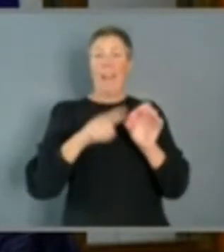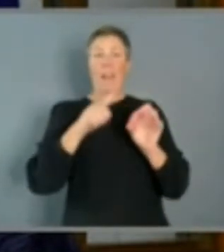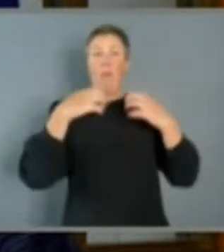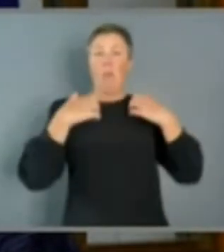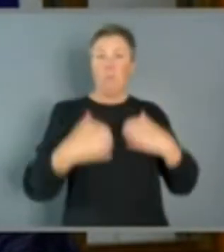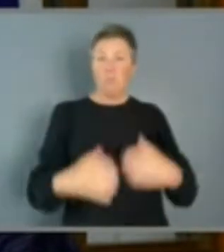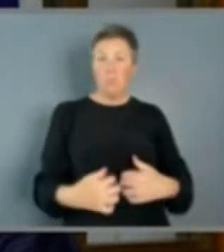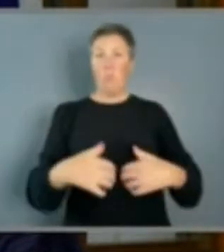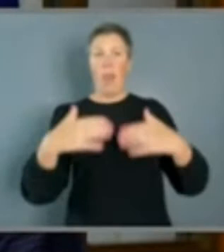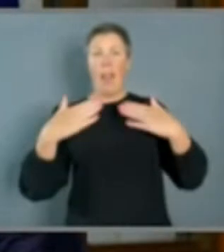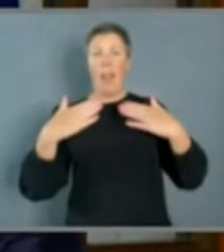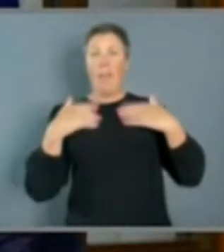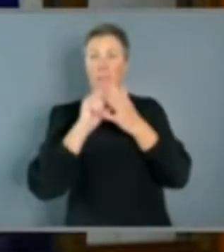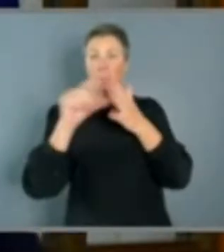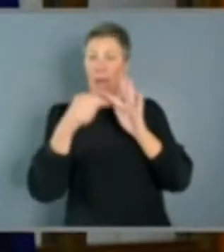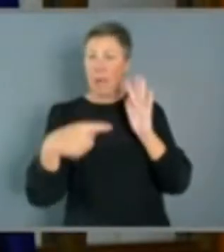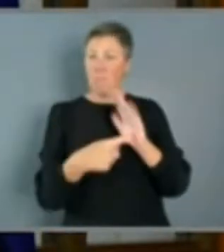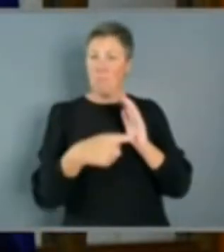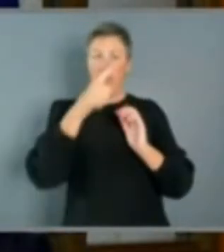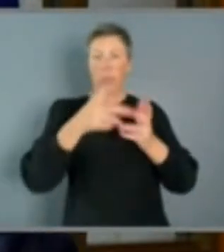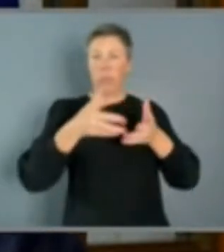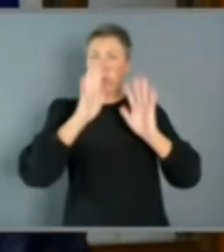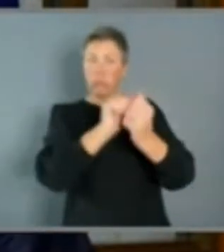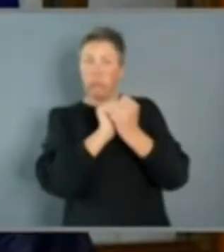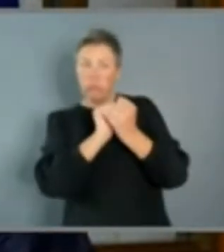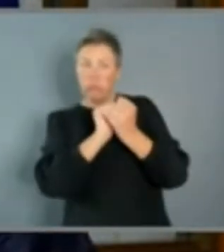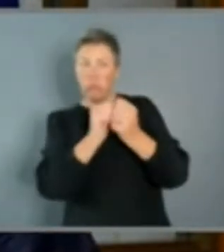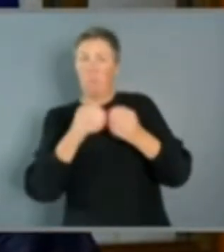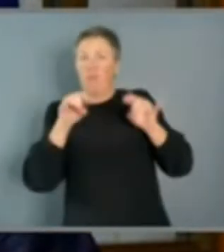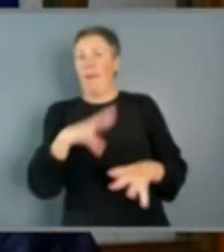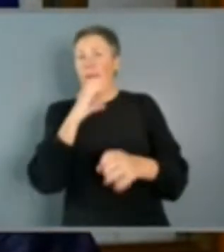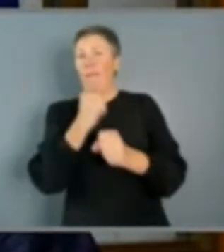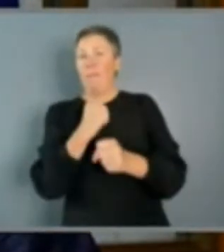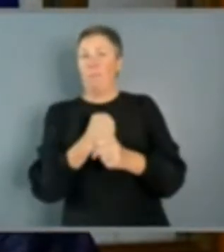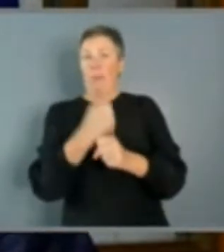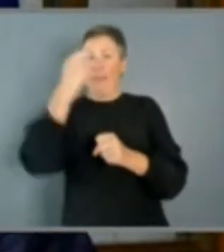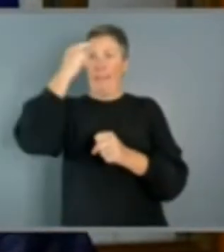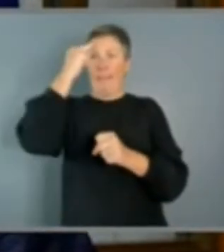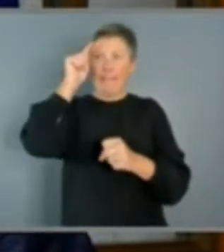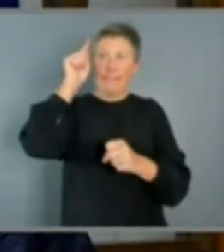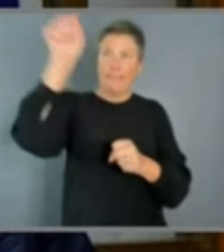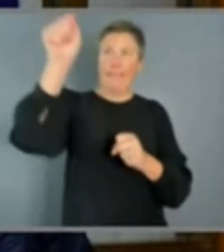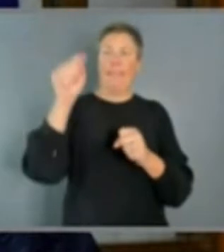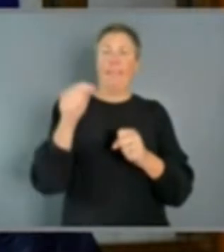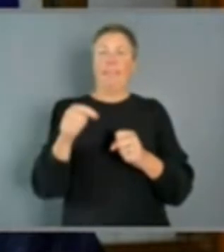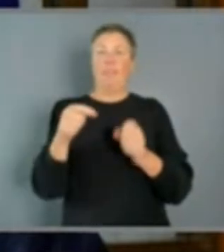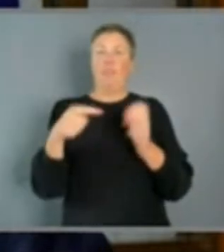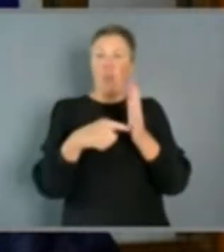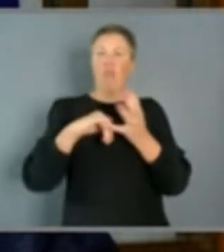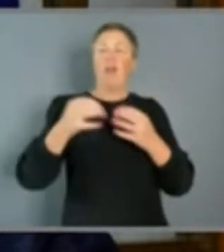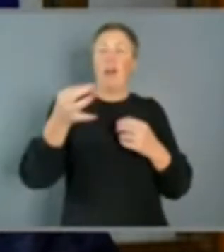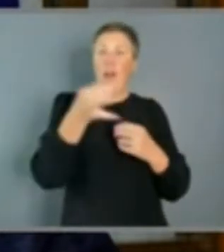their undertaking and their engagement with us on addressing these issues in the Torres Strait. This will need to be a shared vaccination